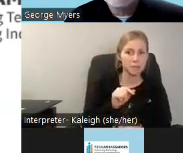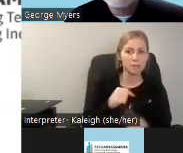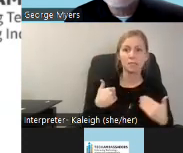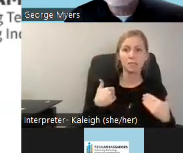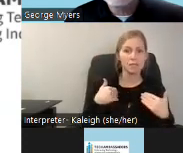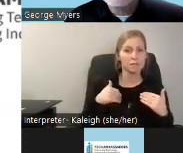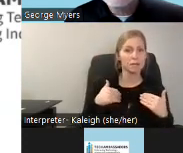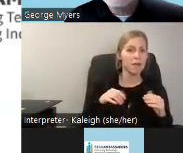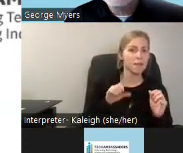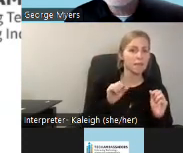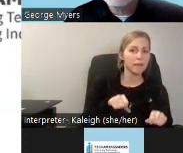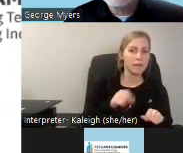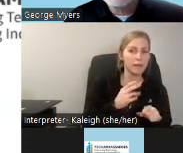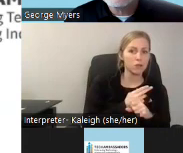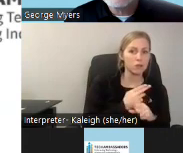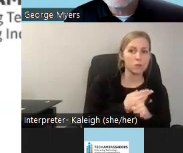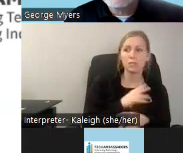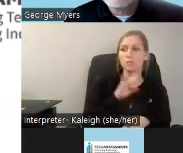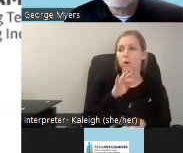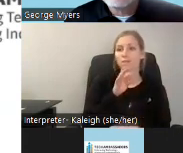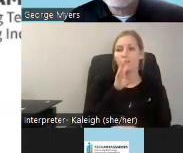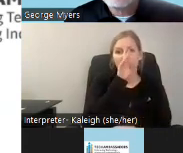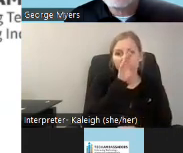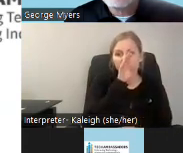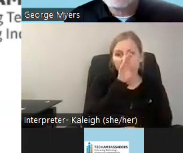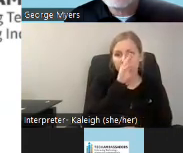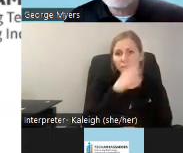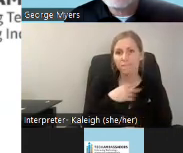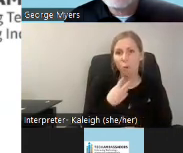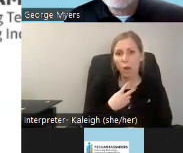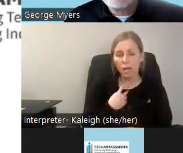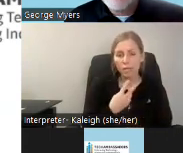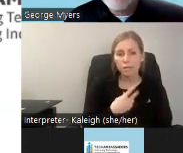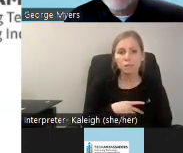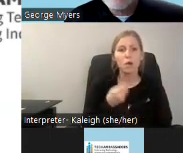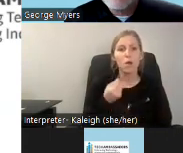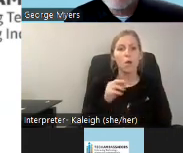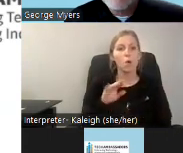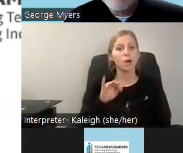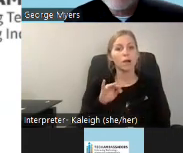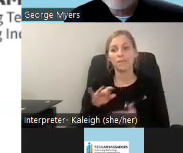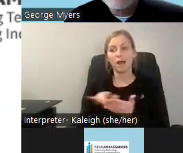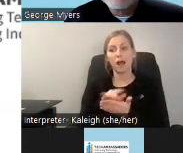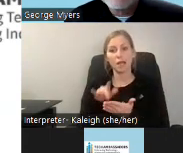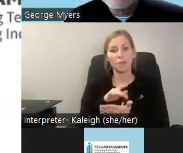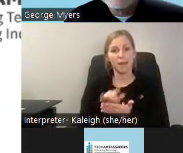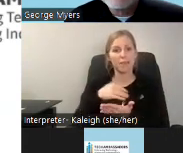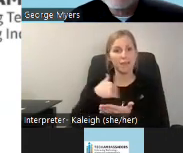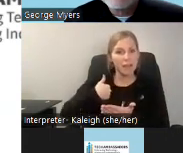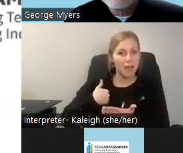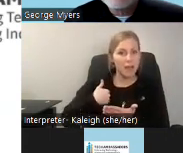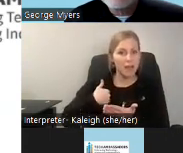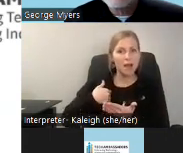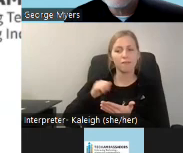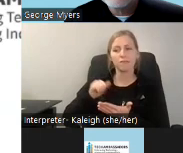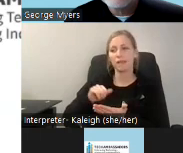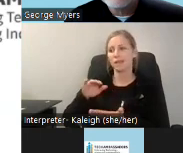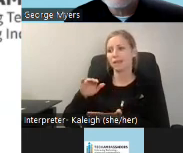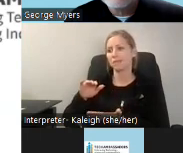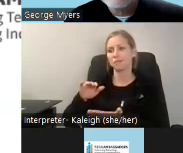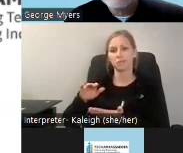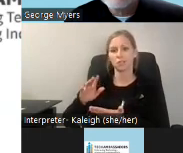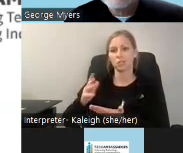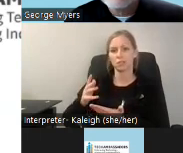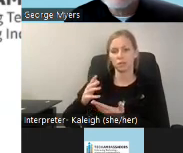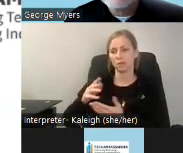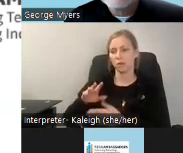or if they have like an iPad or an iPhone set